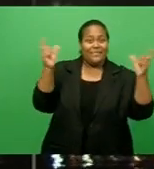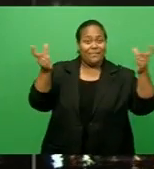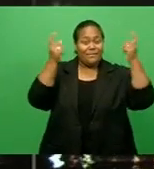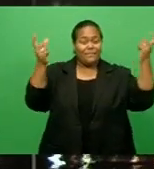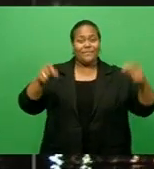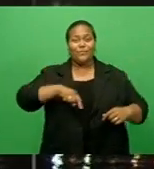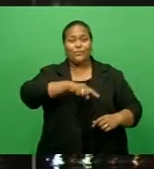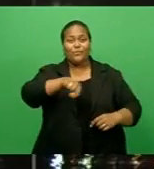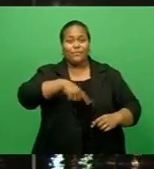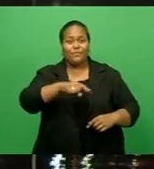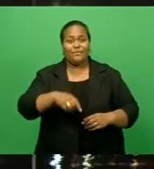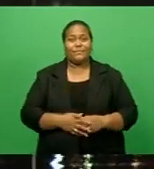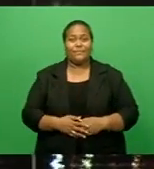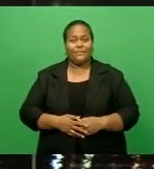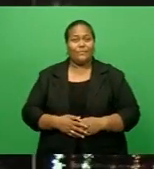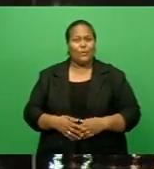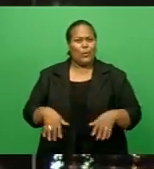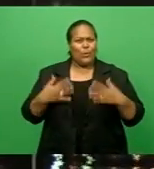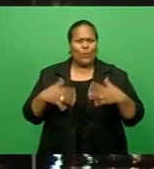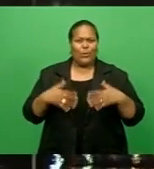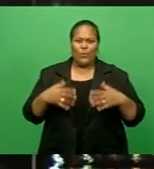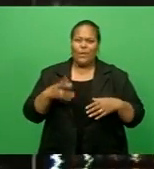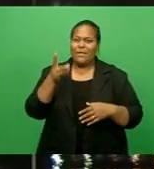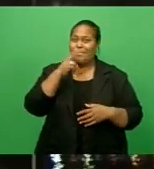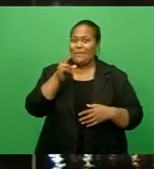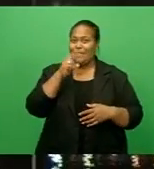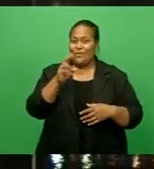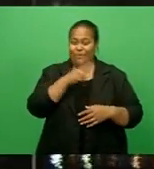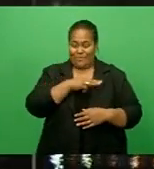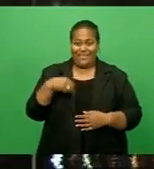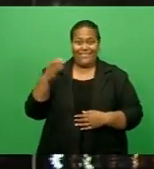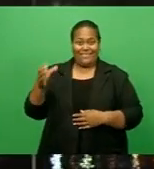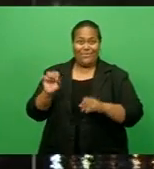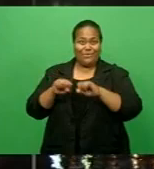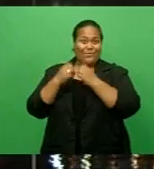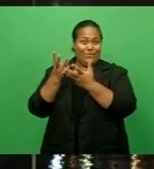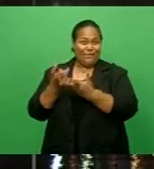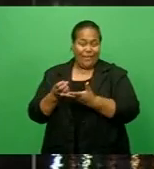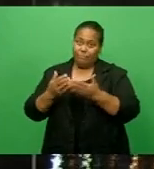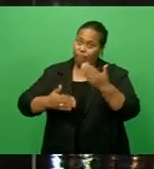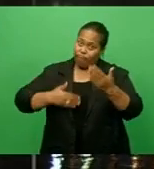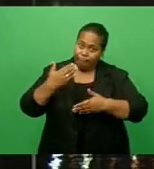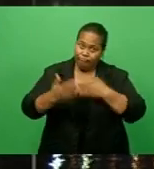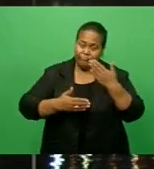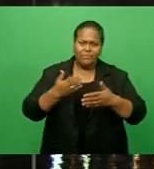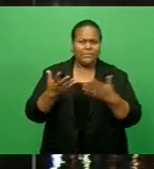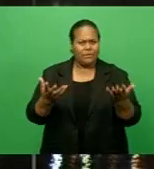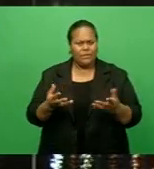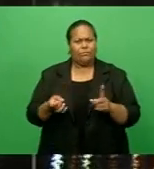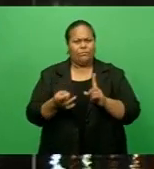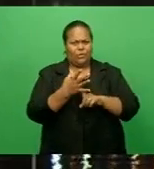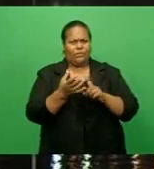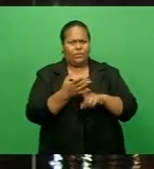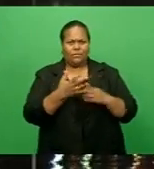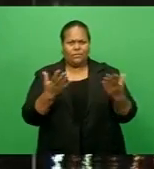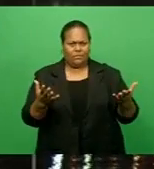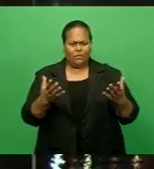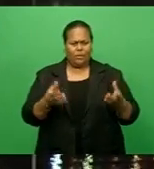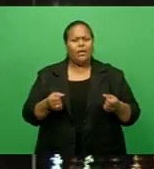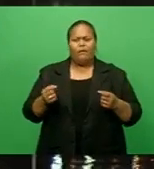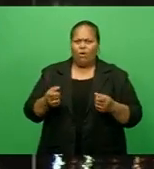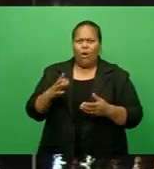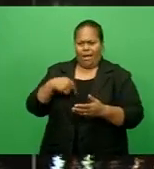Suva. Vuniwanga, addressing those gathered for the occasion, said that while the significance of observing a huge source of sustenance